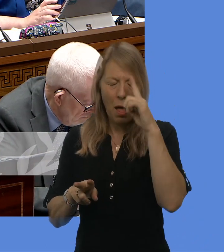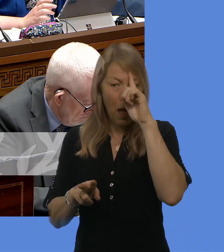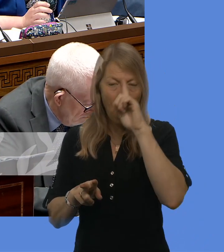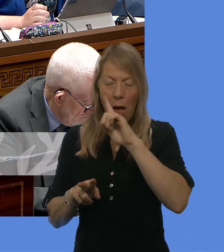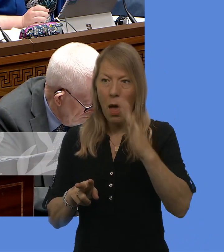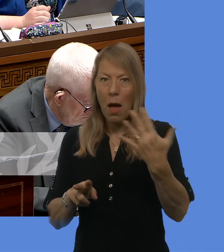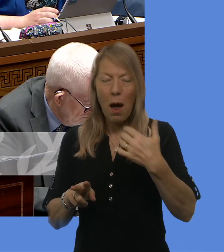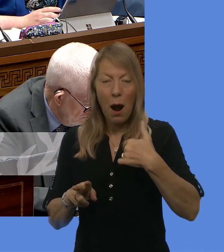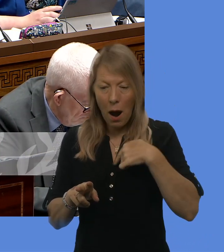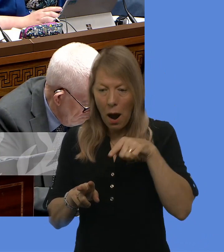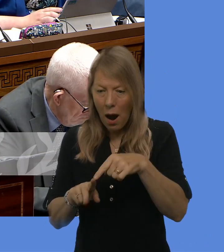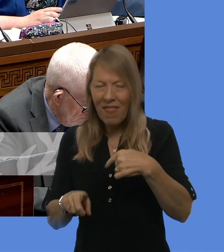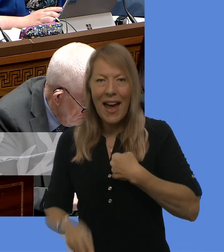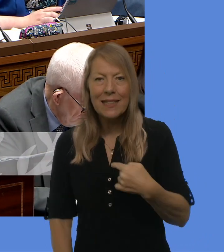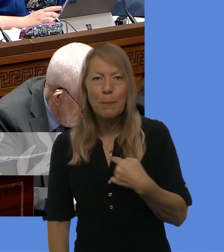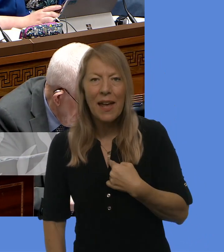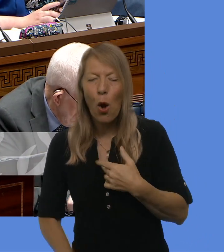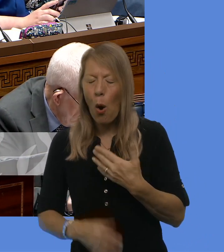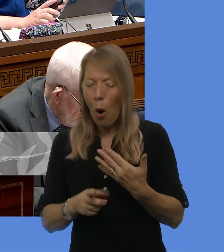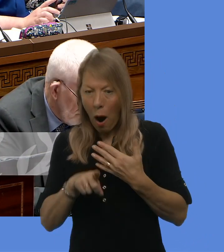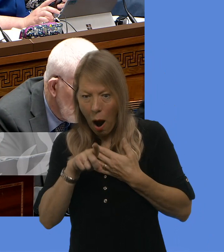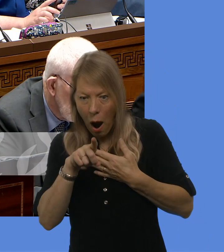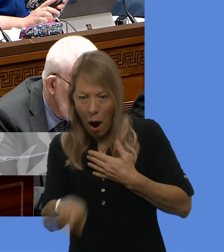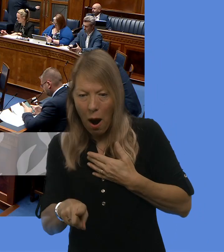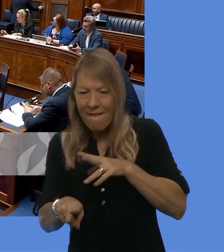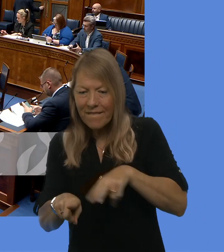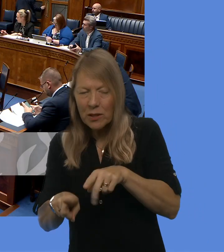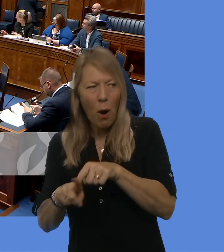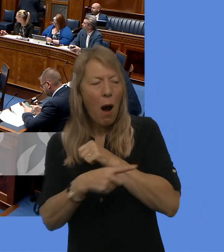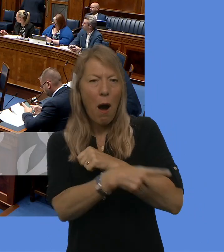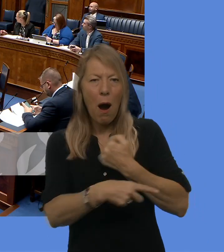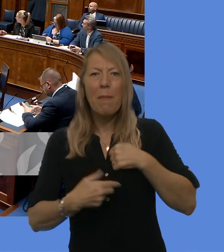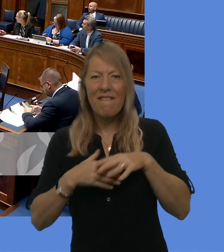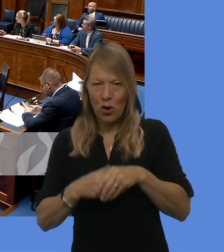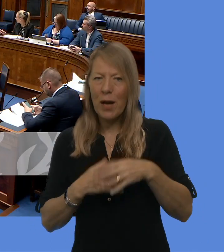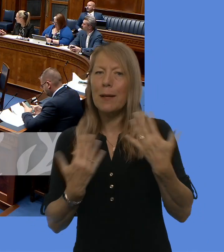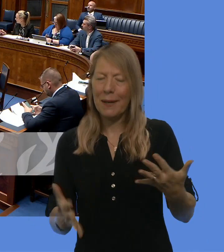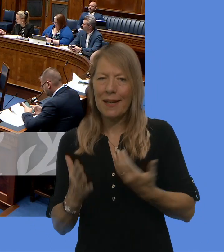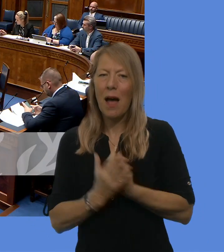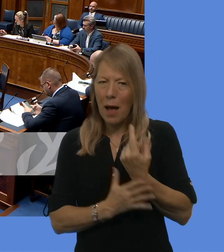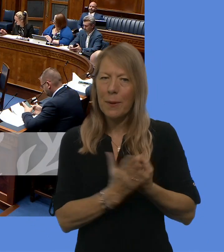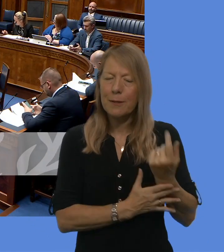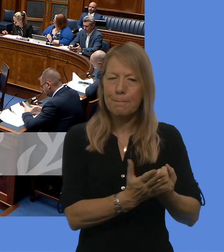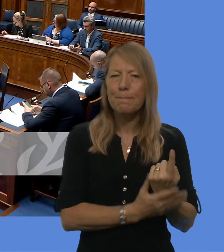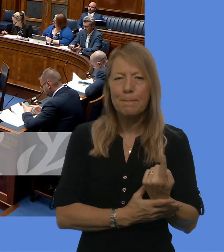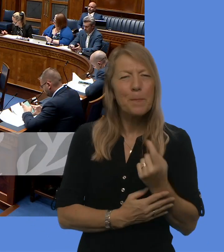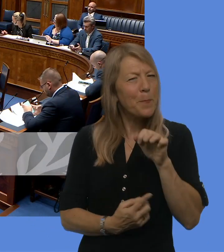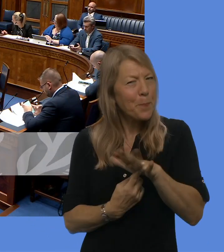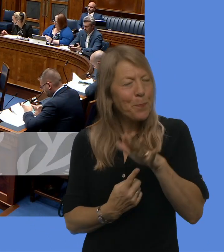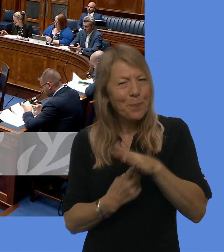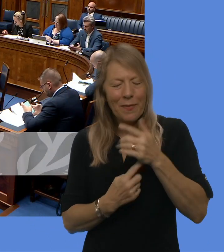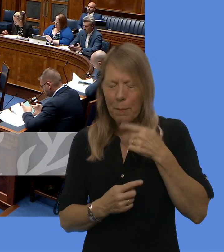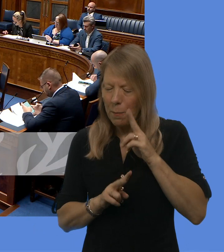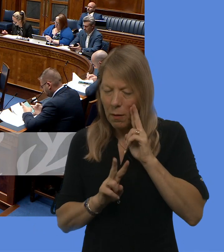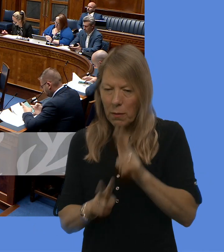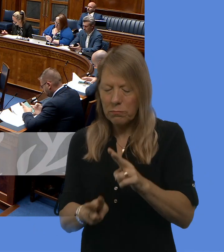watching the videos and on looking at the evidence that's presented in those videos may recognise themselves or others as victims and